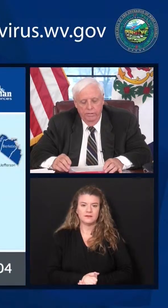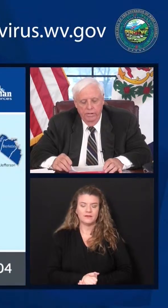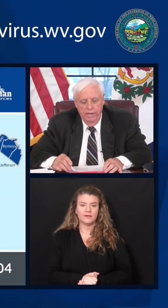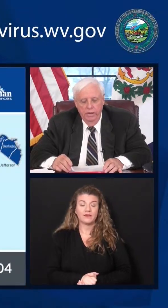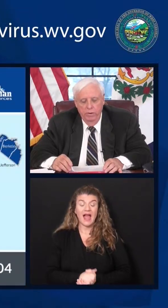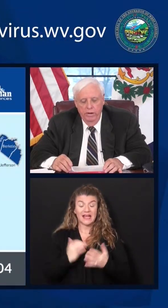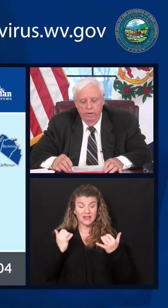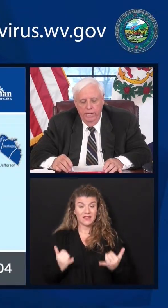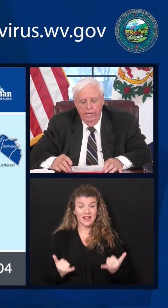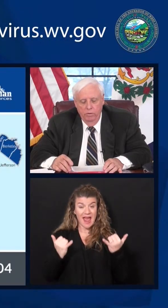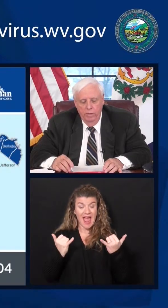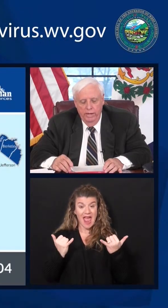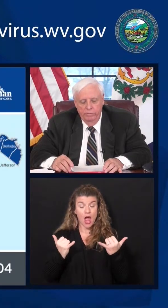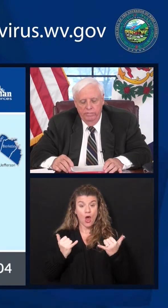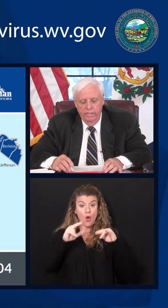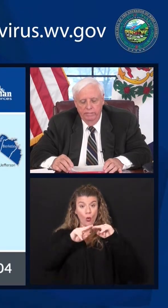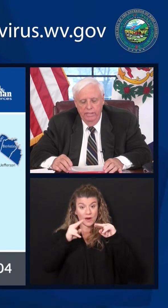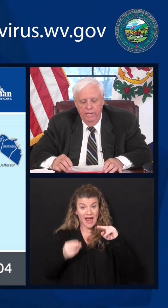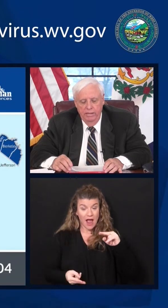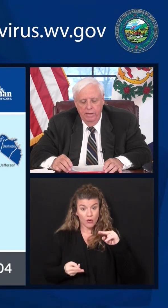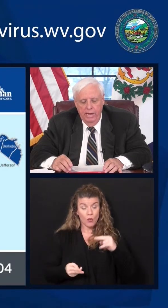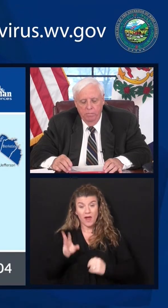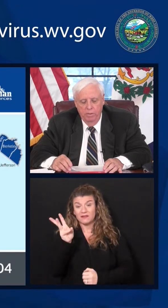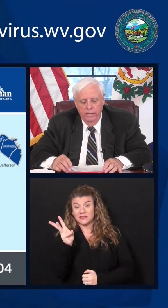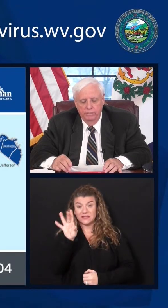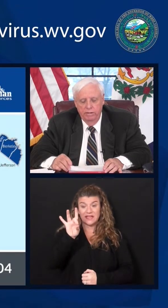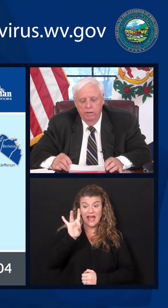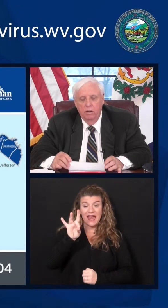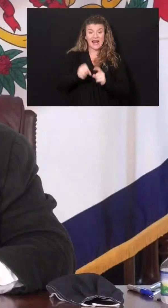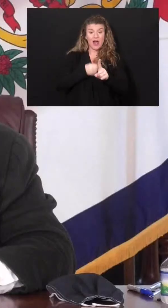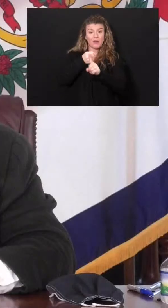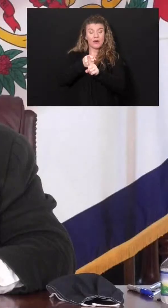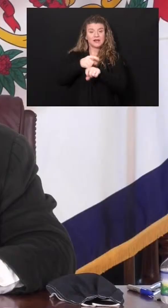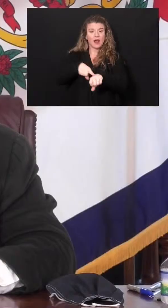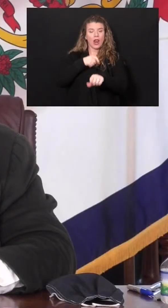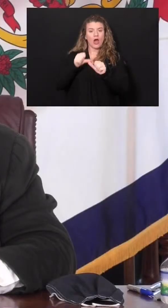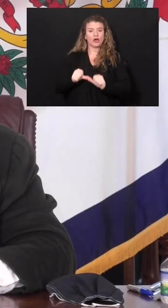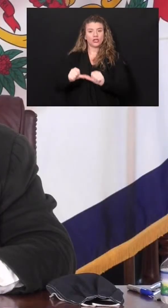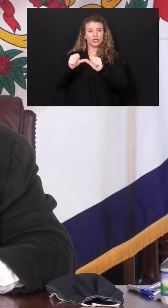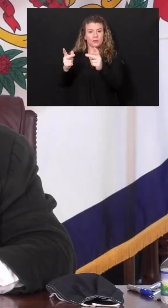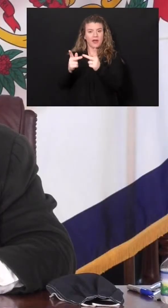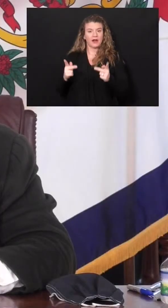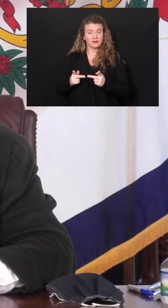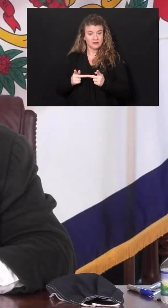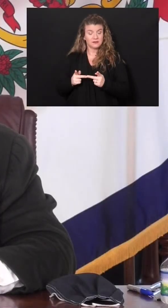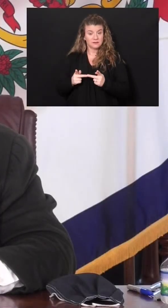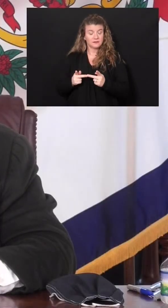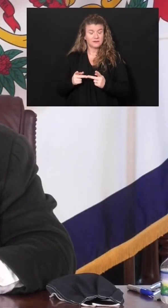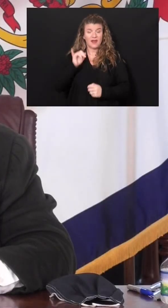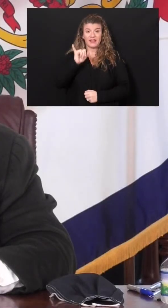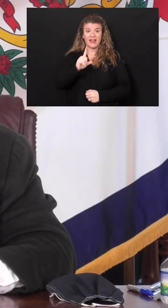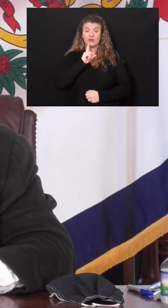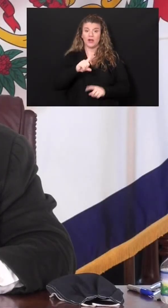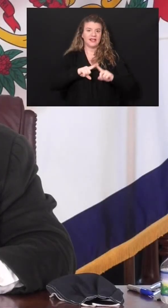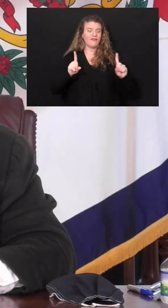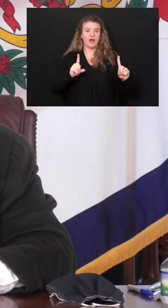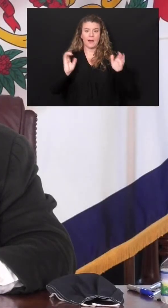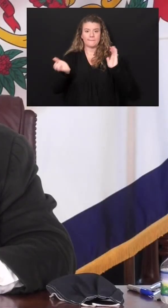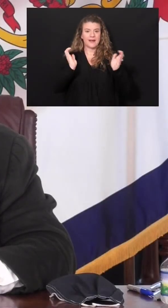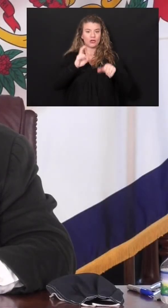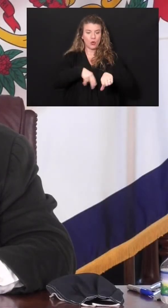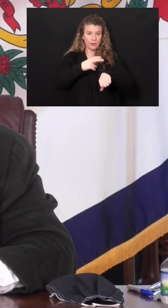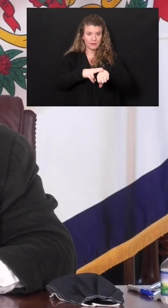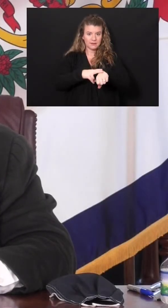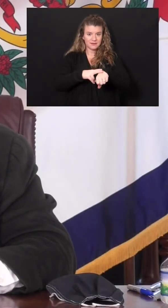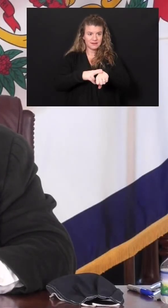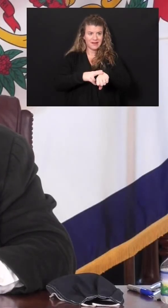As of today, we have 68 outbreaks in our long-term care facilities. That's substantially different than normal. I mean,